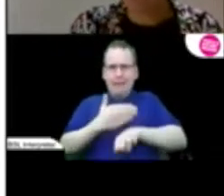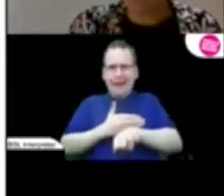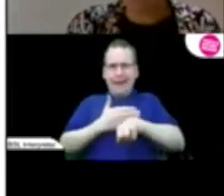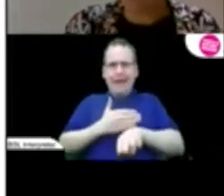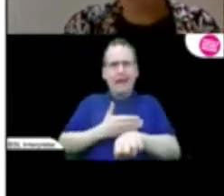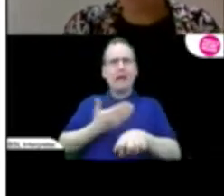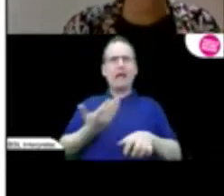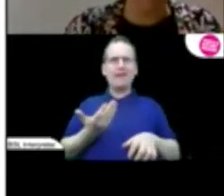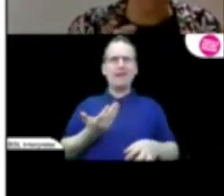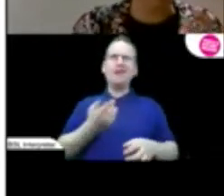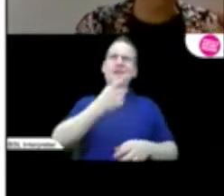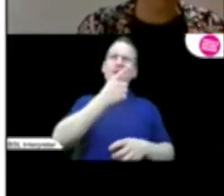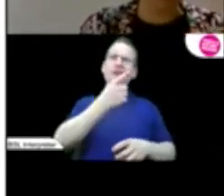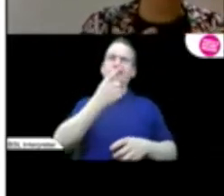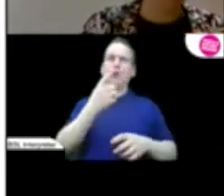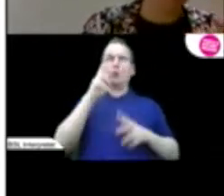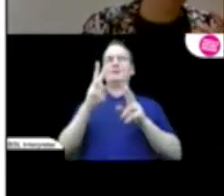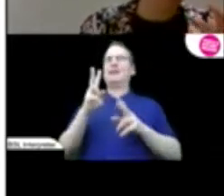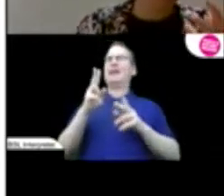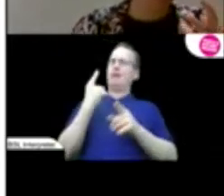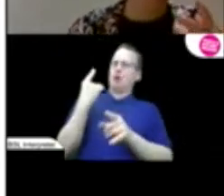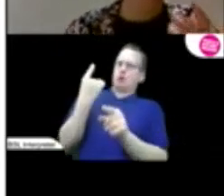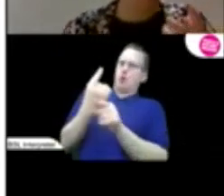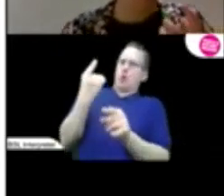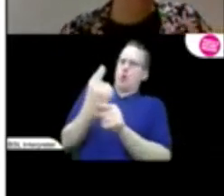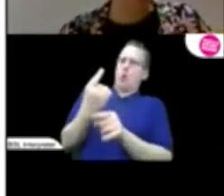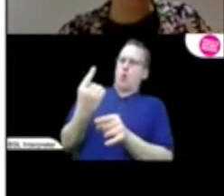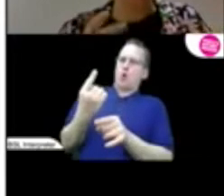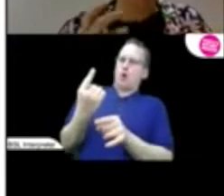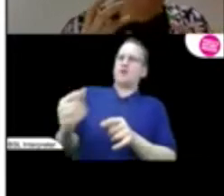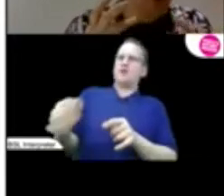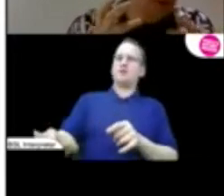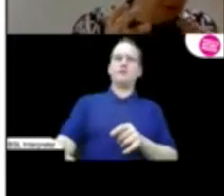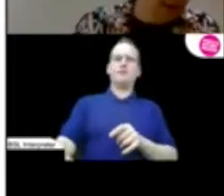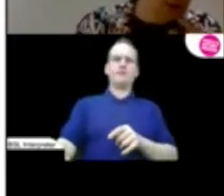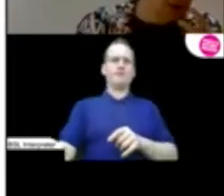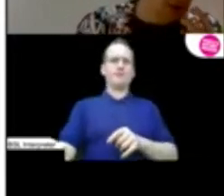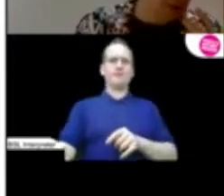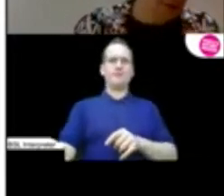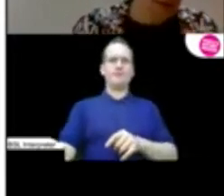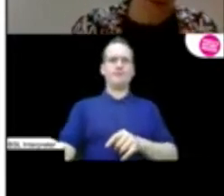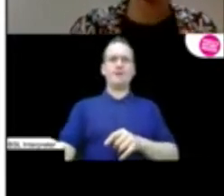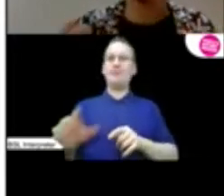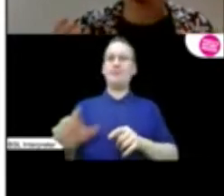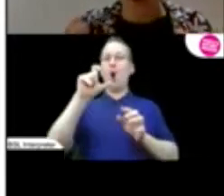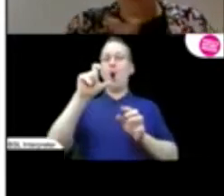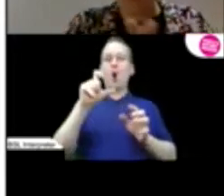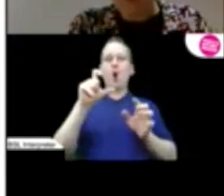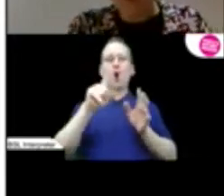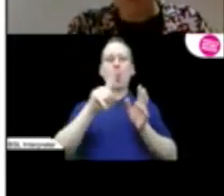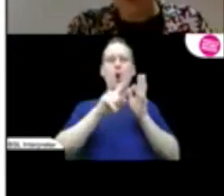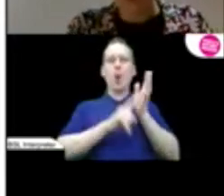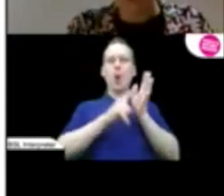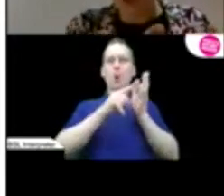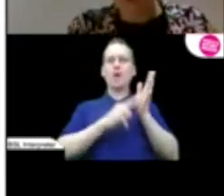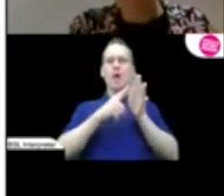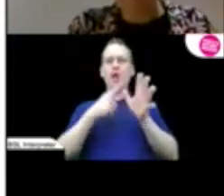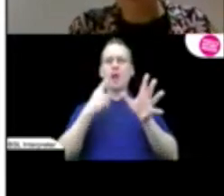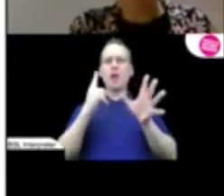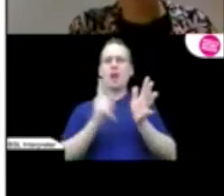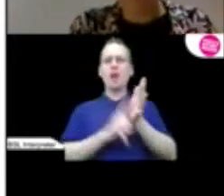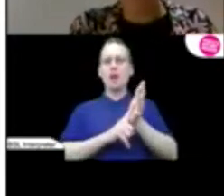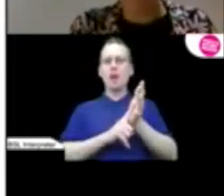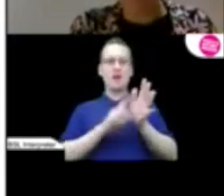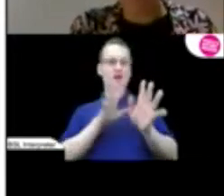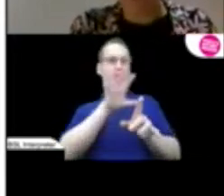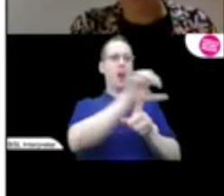can see that, you know, in the talk about colonialism and statues, etc., that this statue also